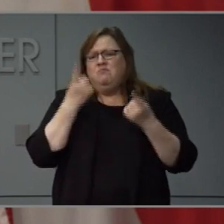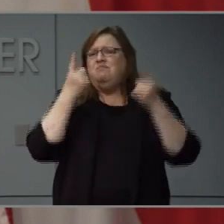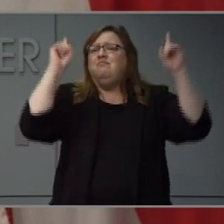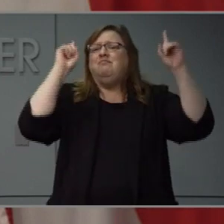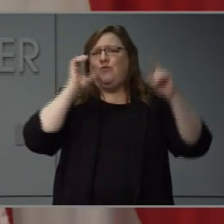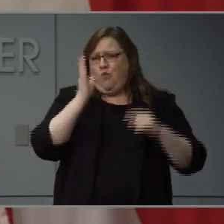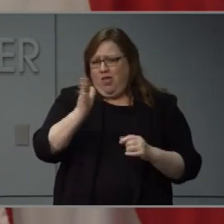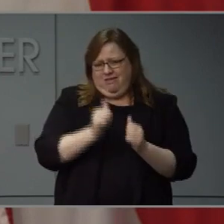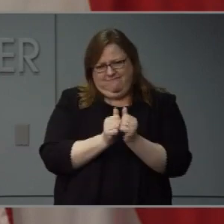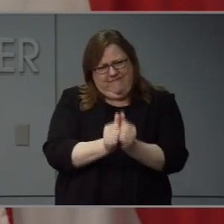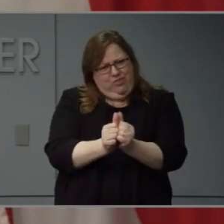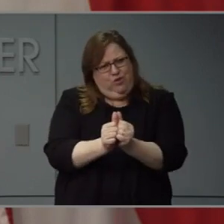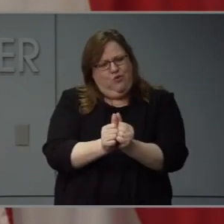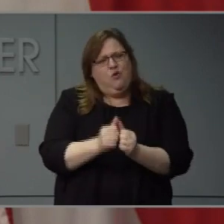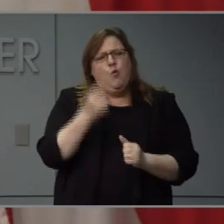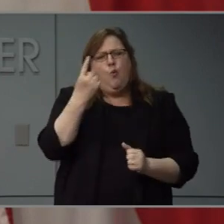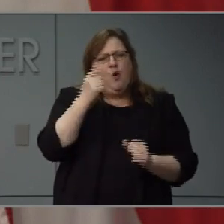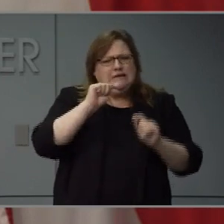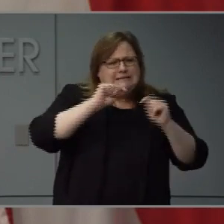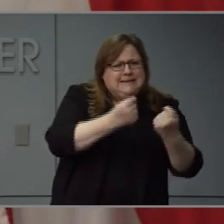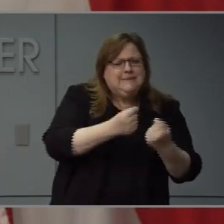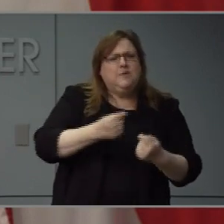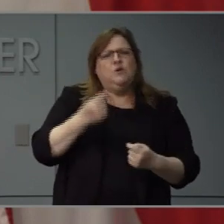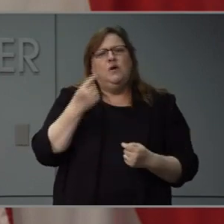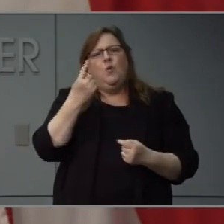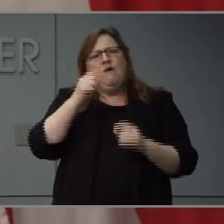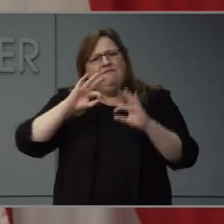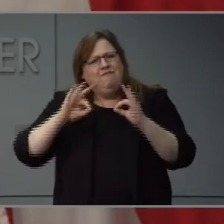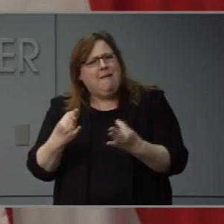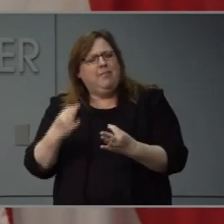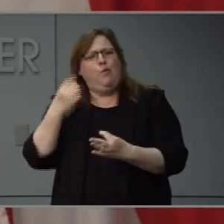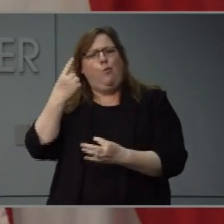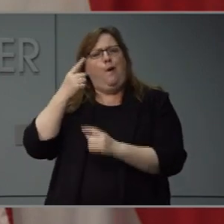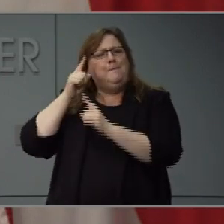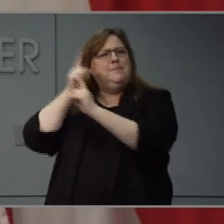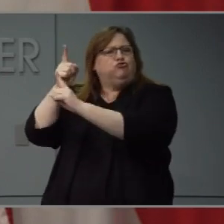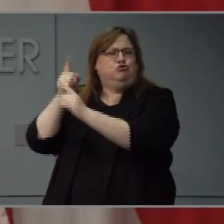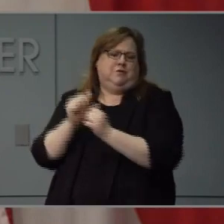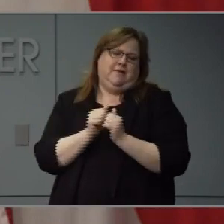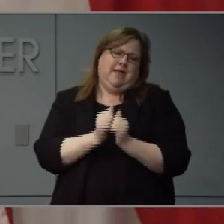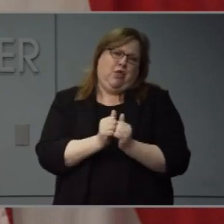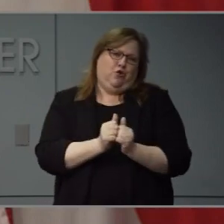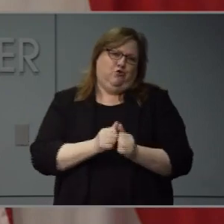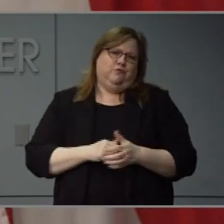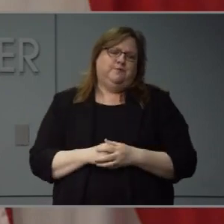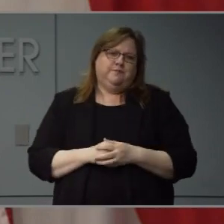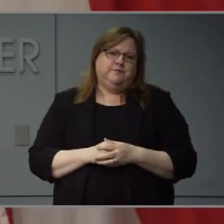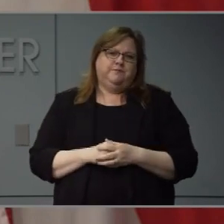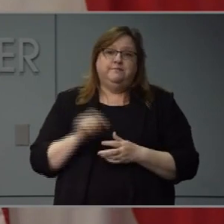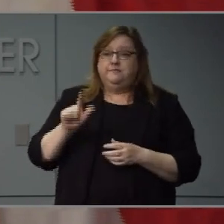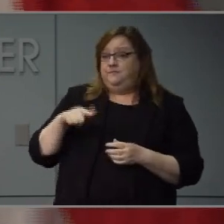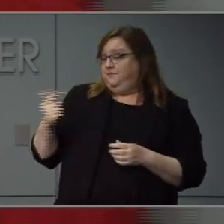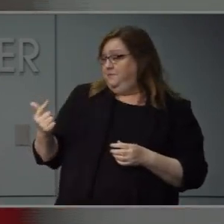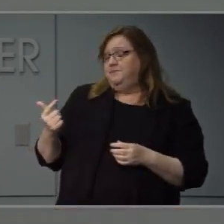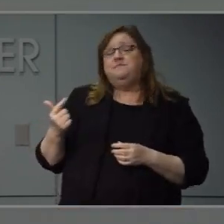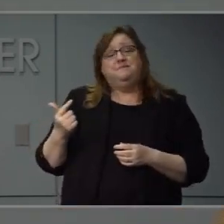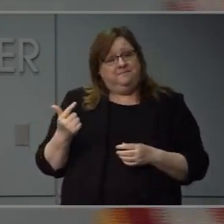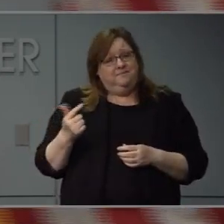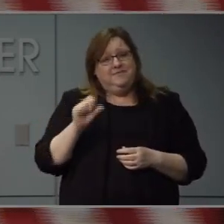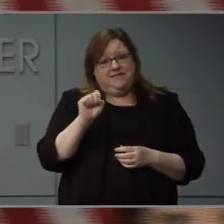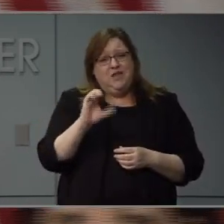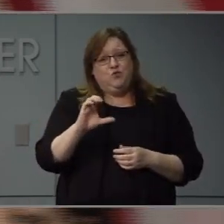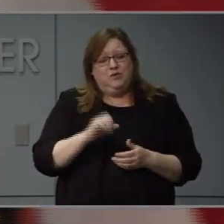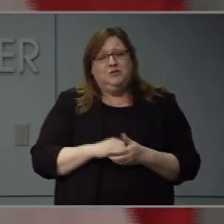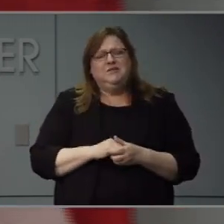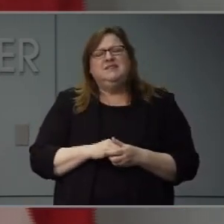and one family. Thank you, and back to you, Madam Secretary. Great, thank you. And I'll take the privilege to also thank you, Director Sprayberry,